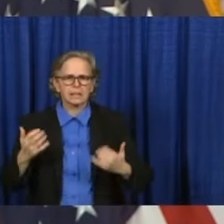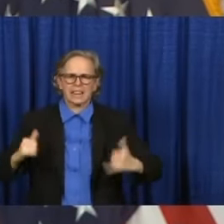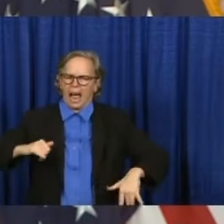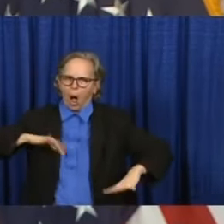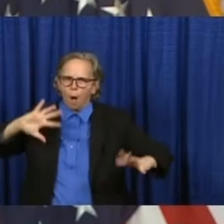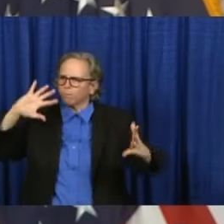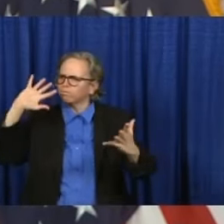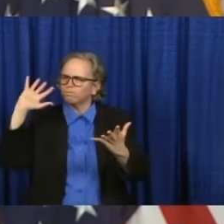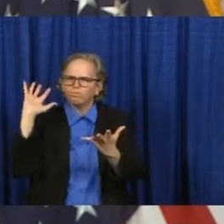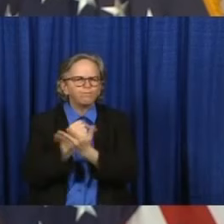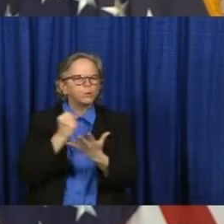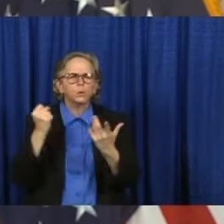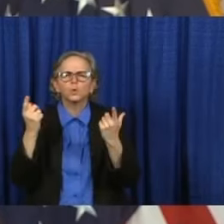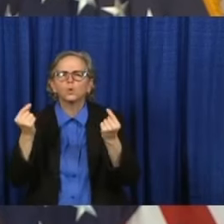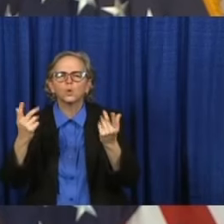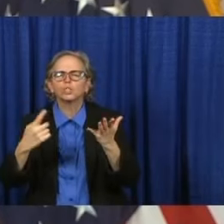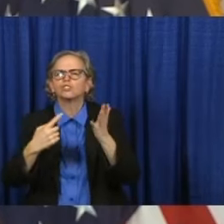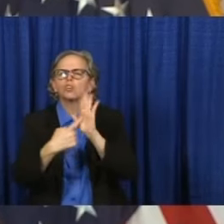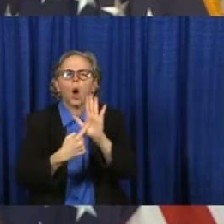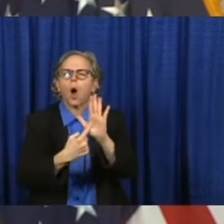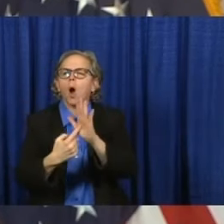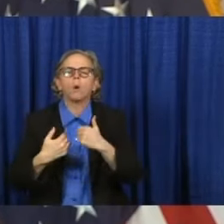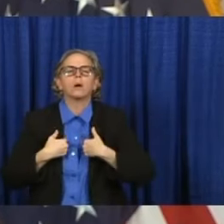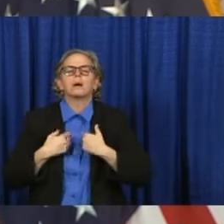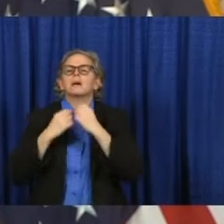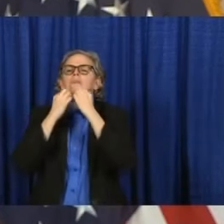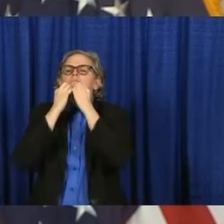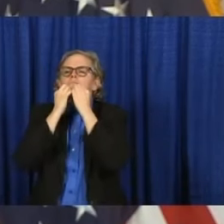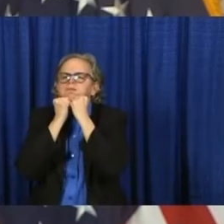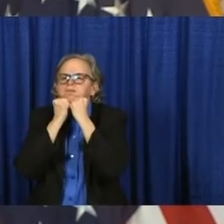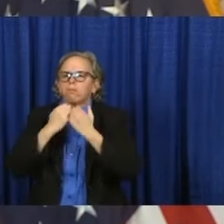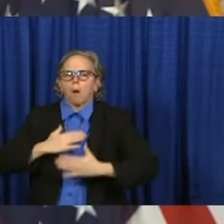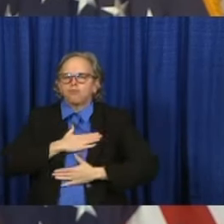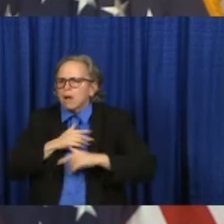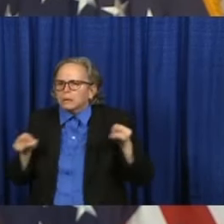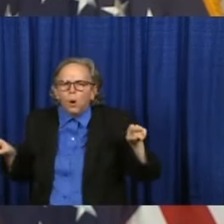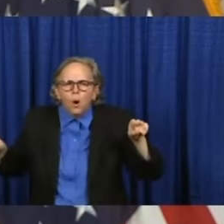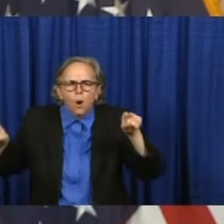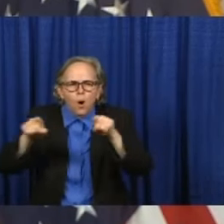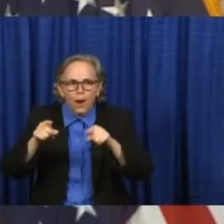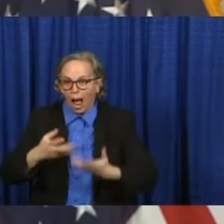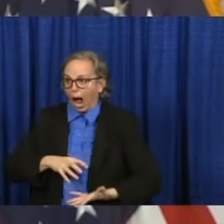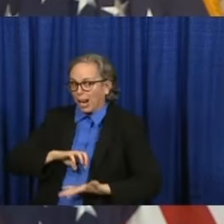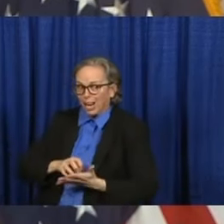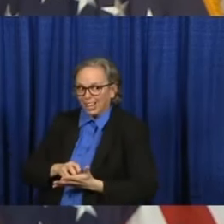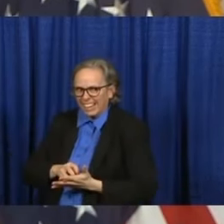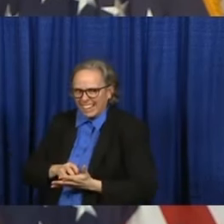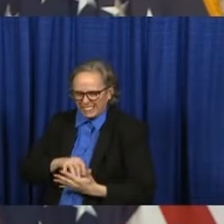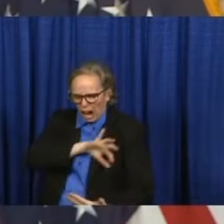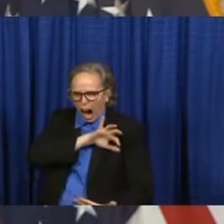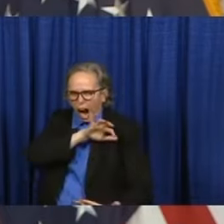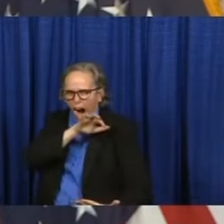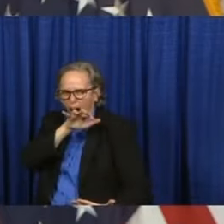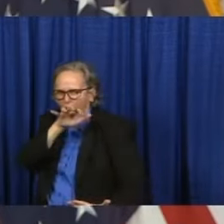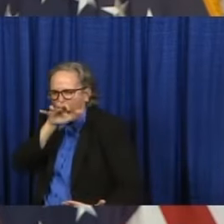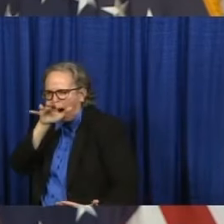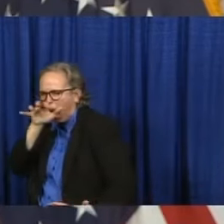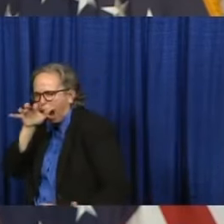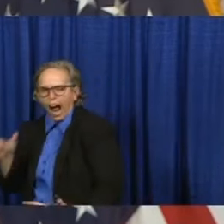show truck drivers how much we appreciate them. With cookies. Lots of cookies. For